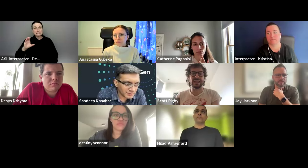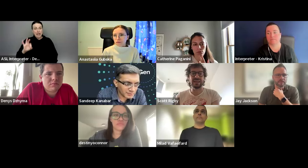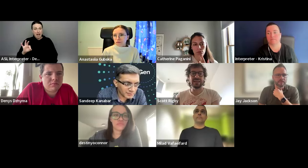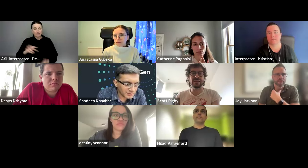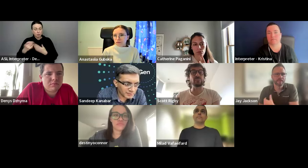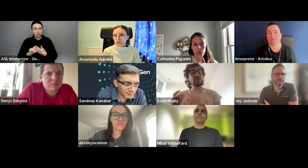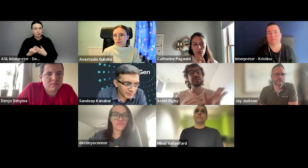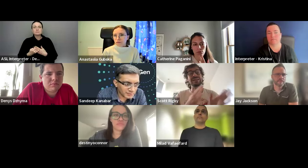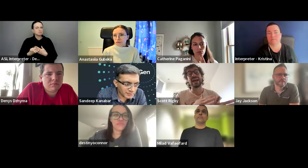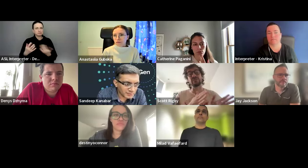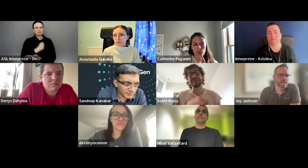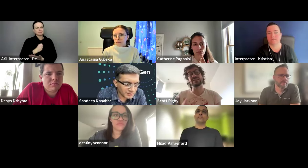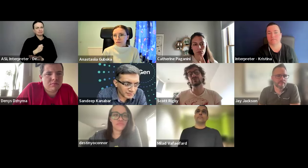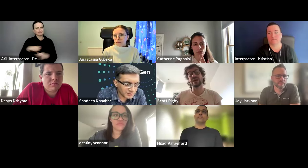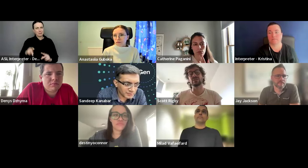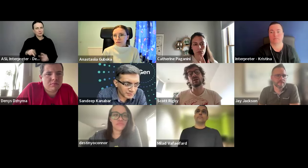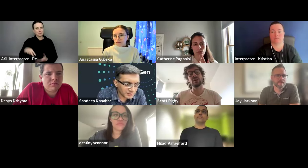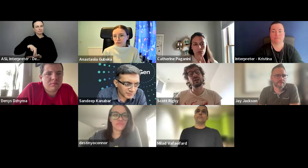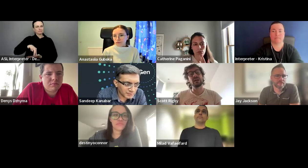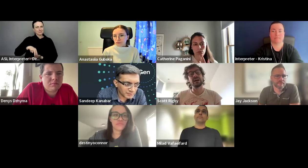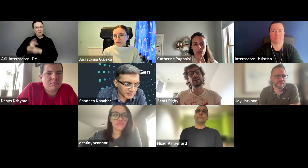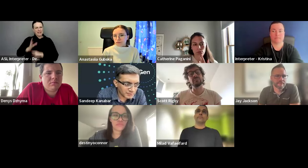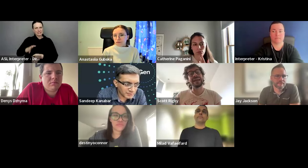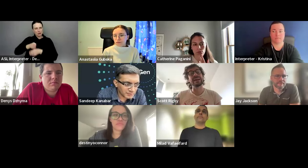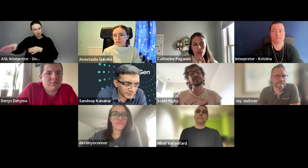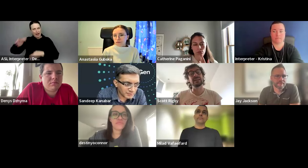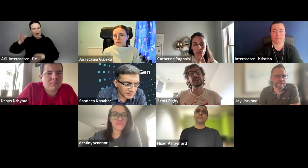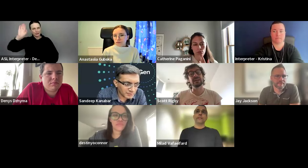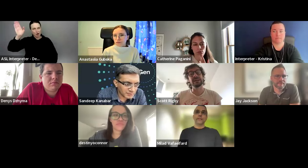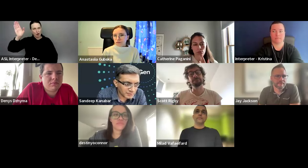gets an opportunity to have a maintainer track talk